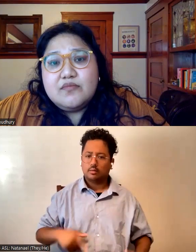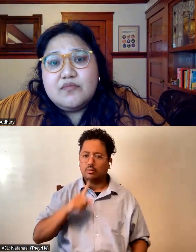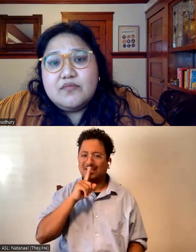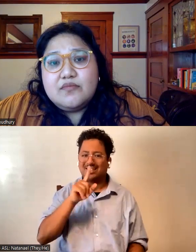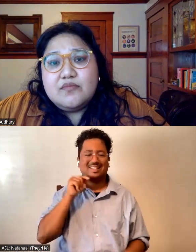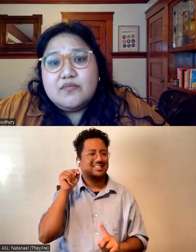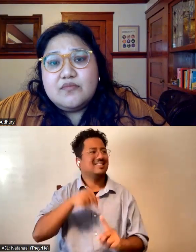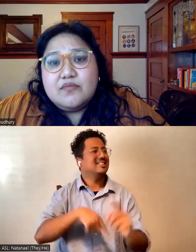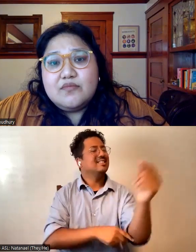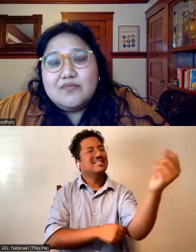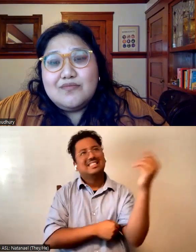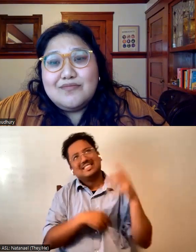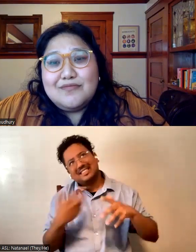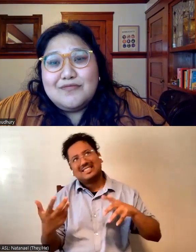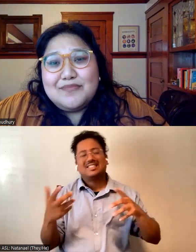clunky